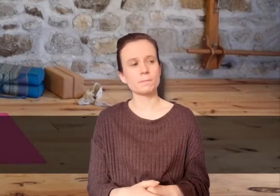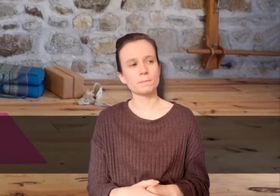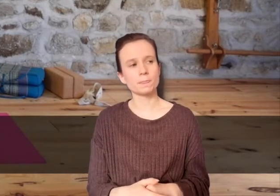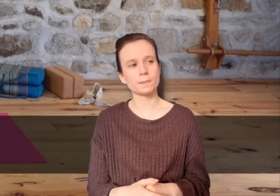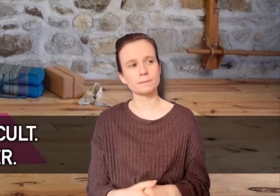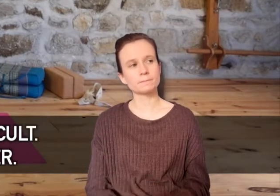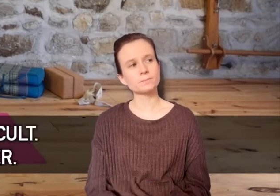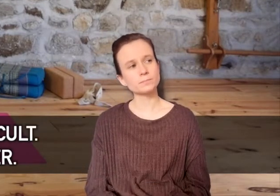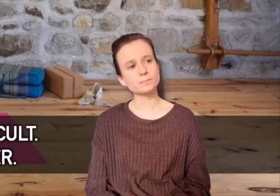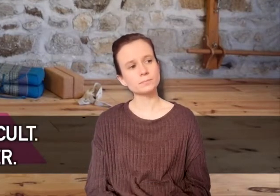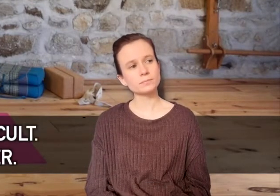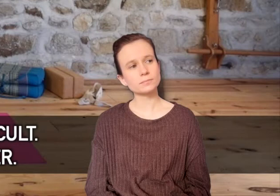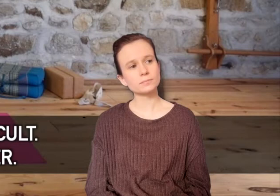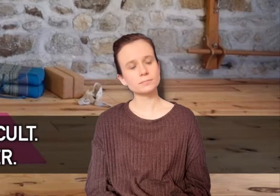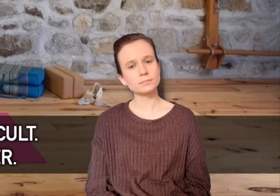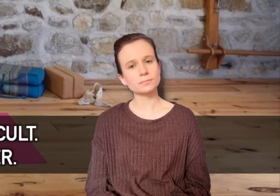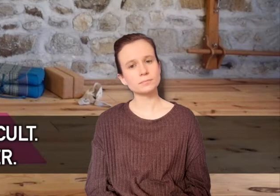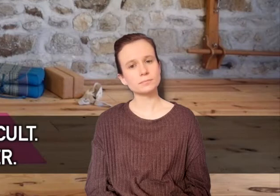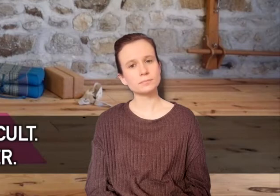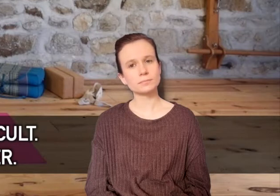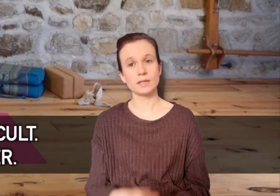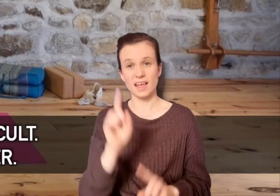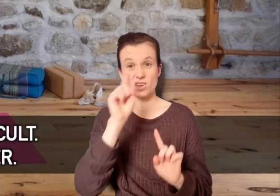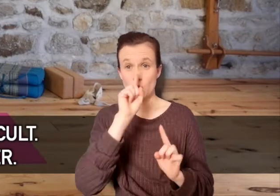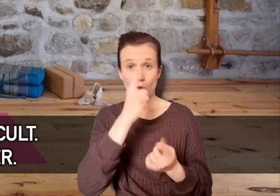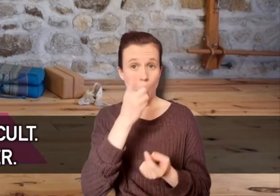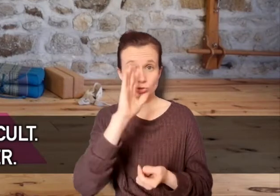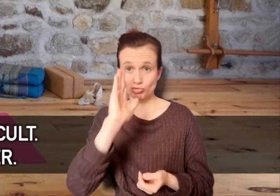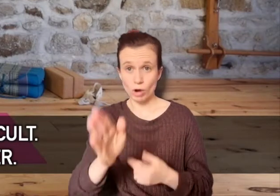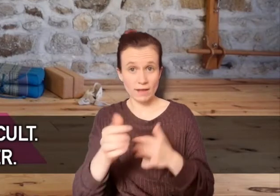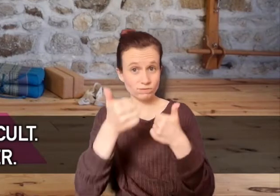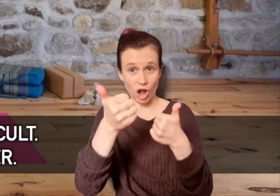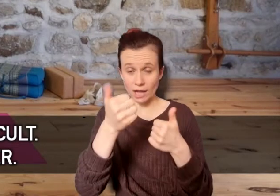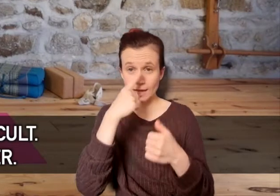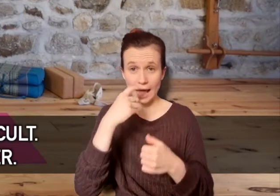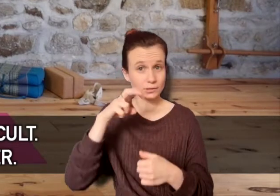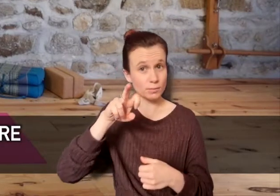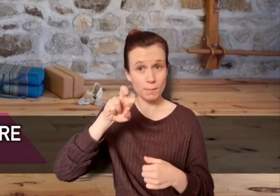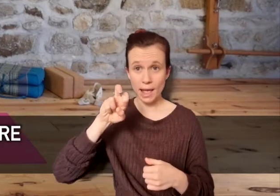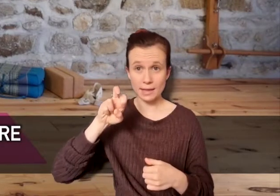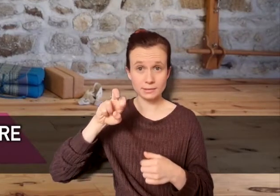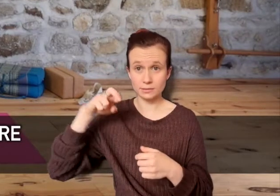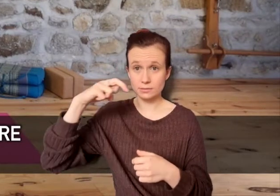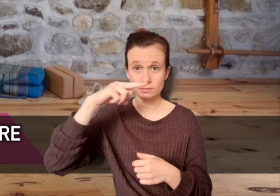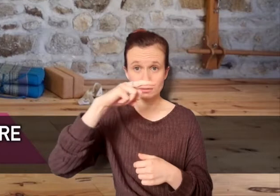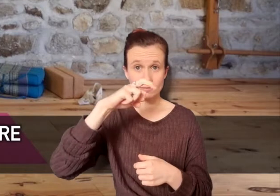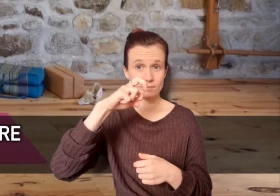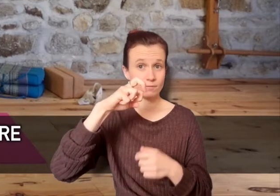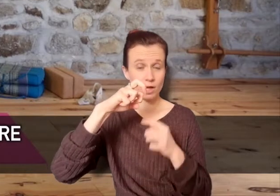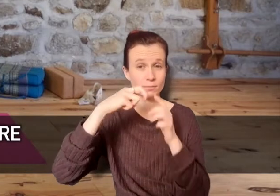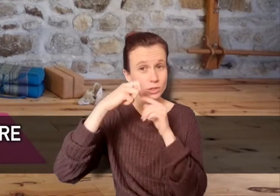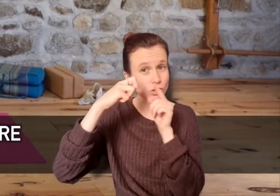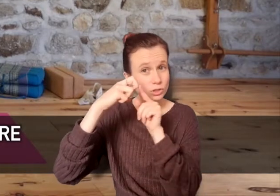leg forward. Keep a slight bend if it's too difficult. If it's not, Extend it even further. Don't extend it to the